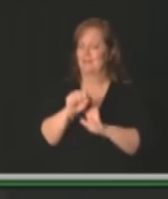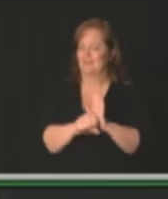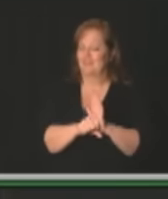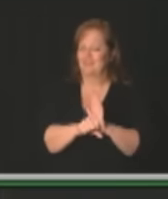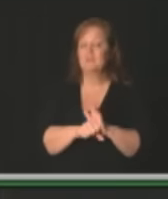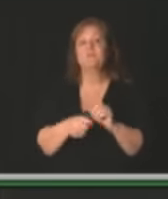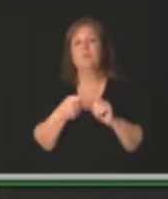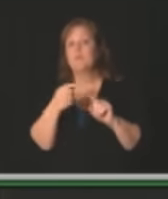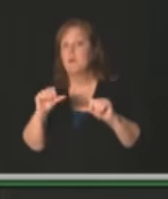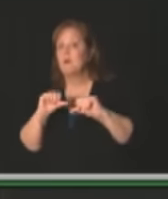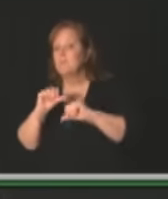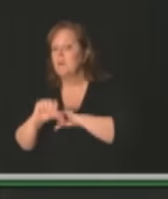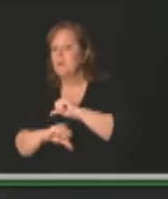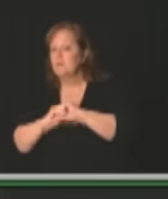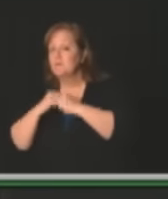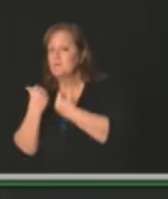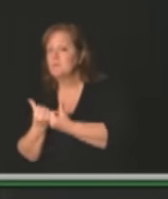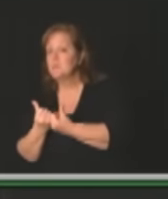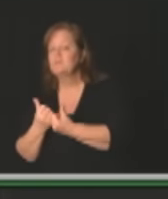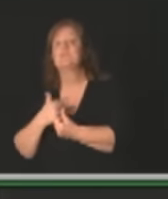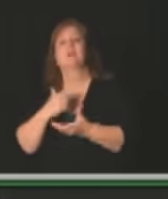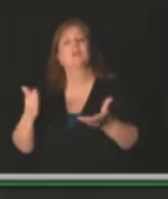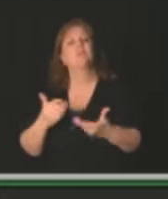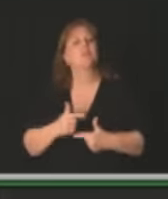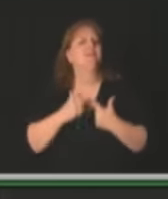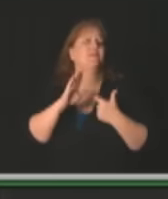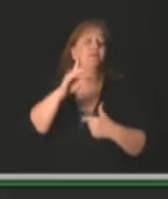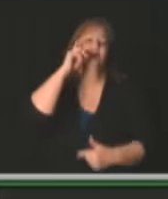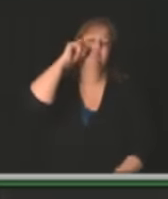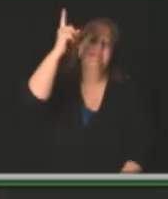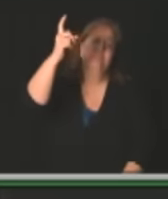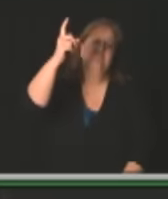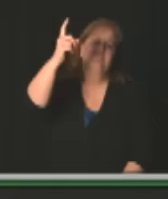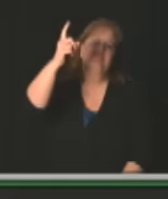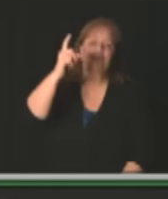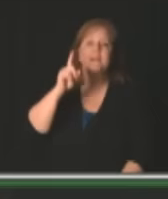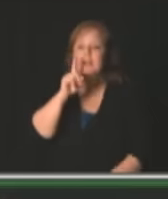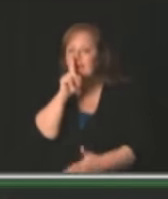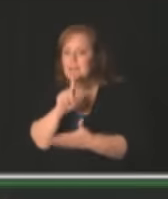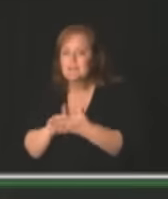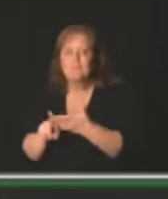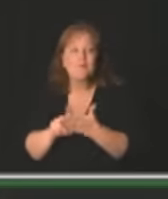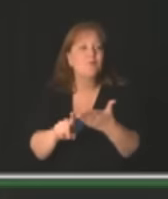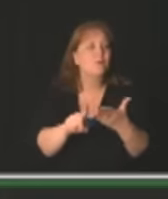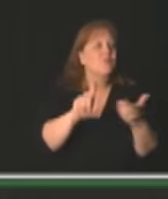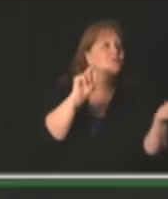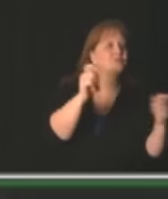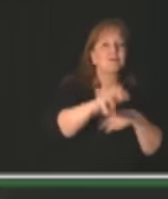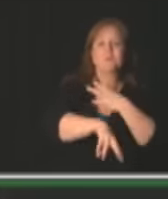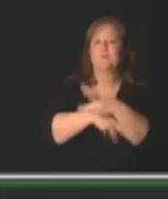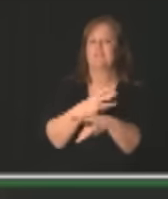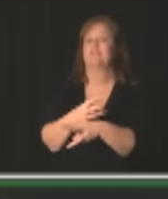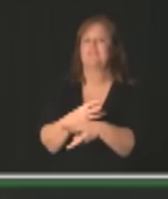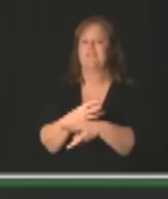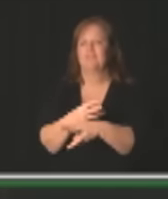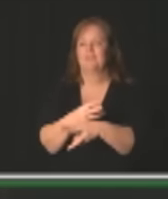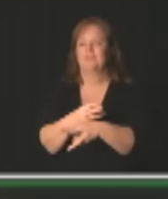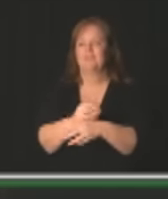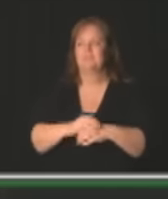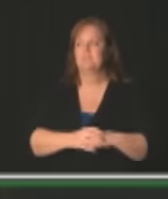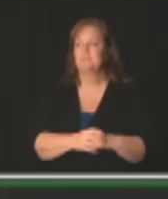Alumni Association, I encourage you to live your dreams, explore, change the world.